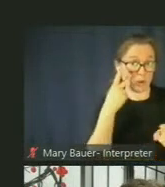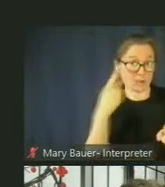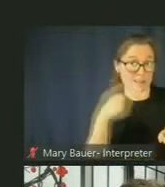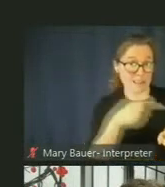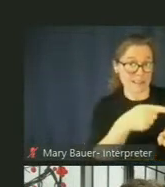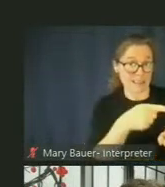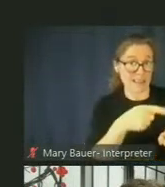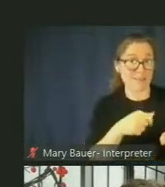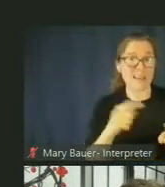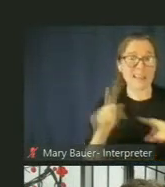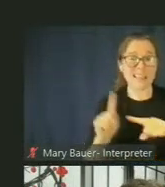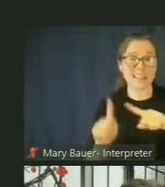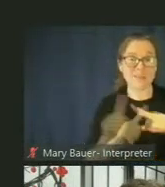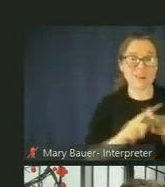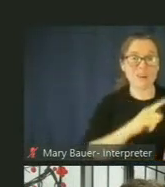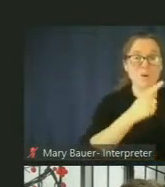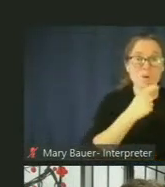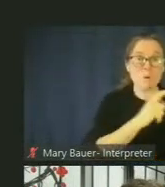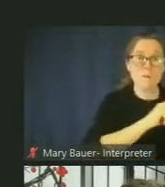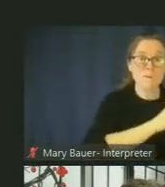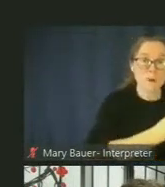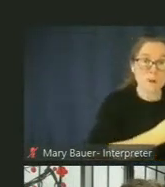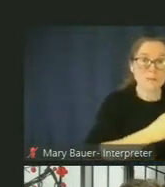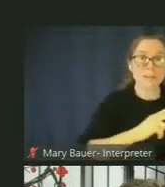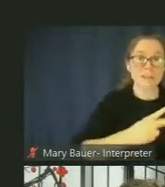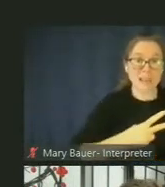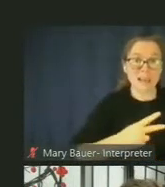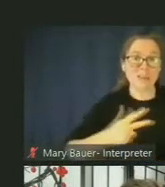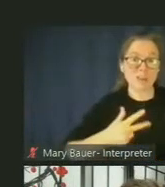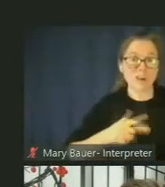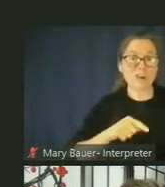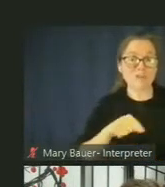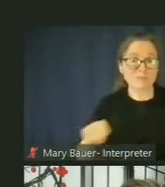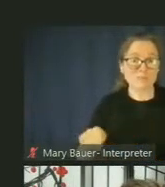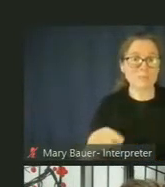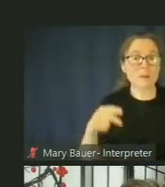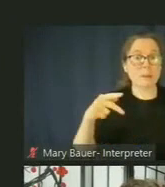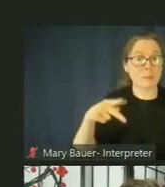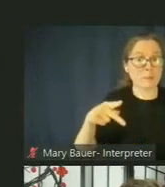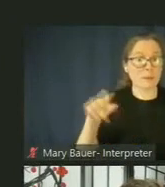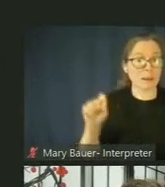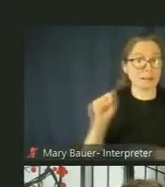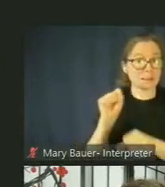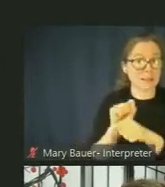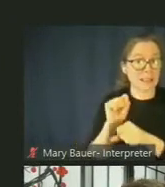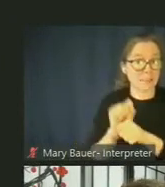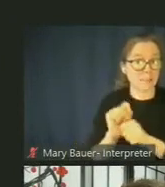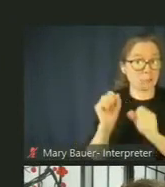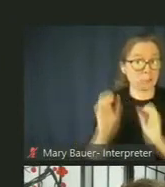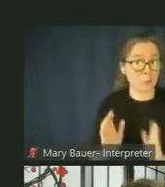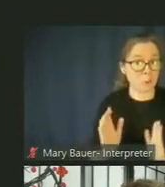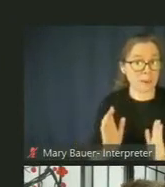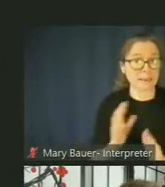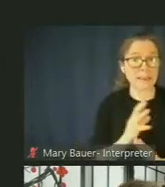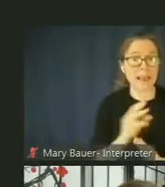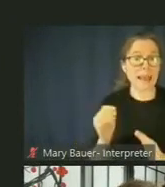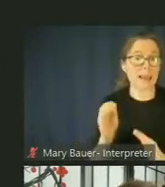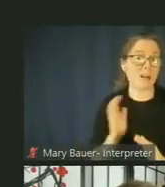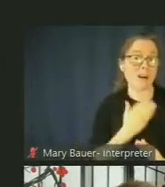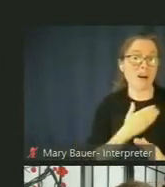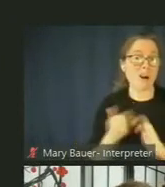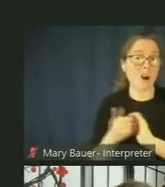the waves who are eligible here. And then for PPS employees and for our